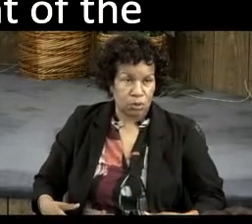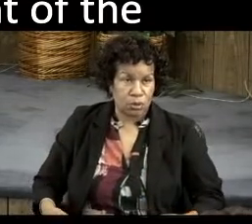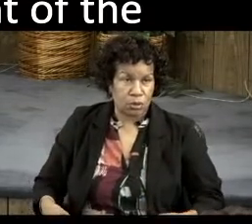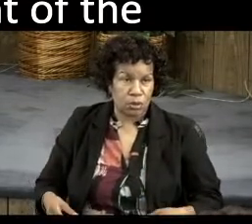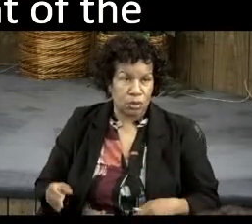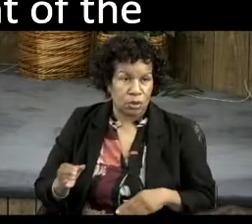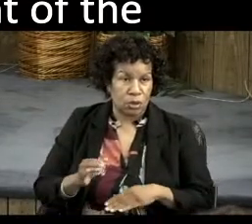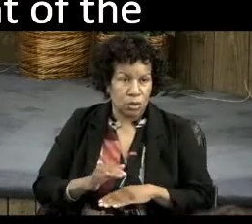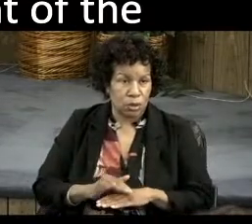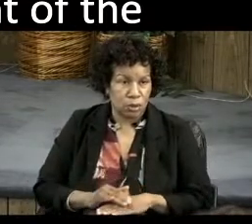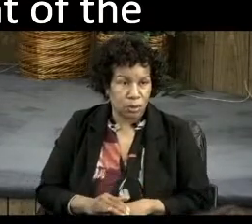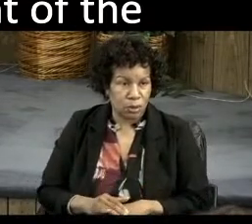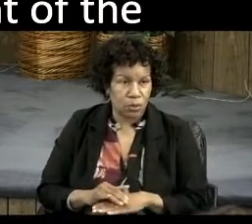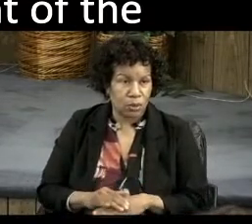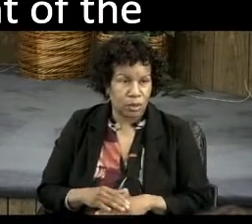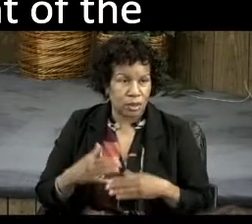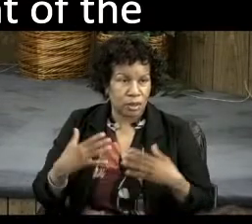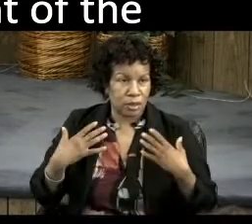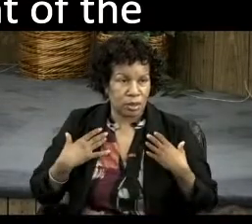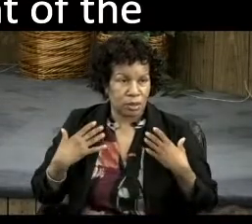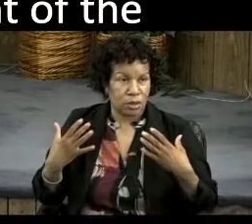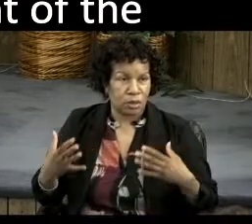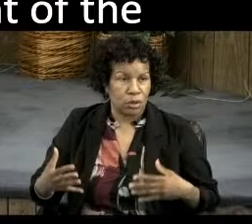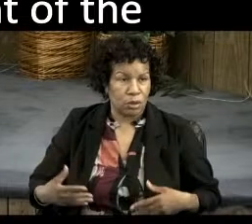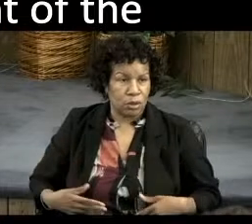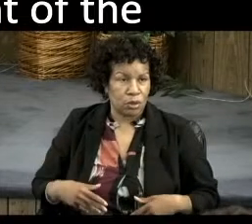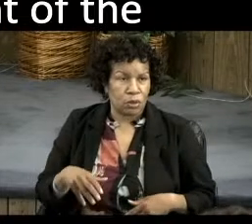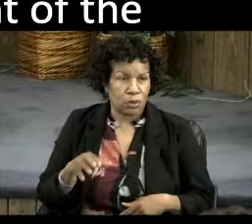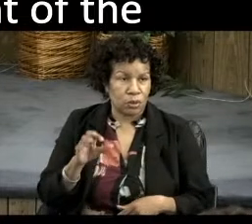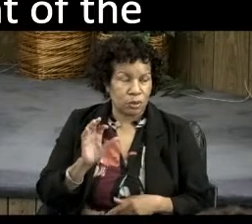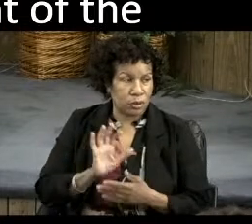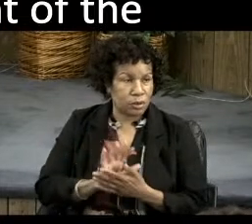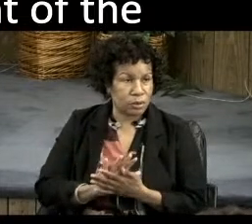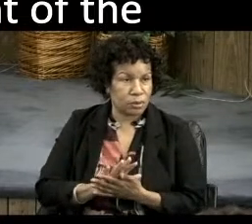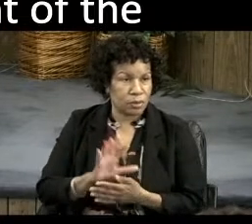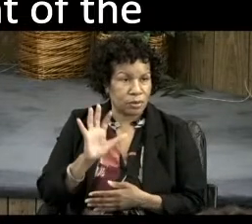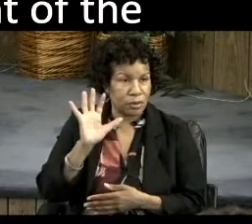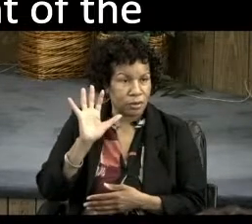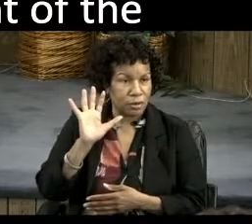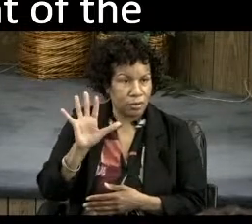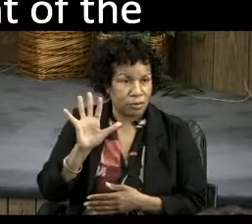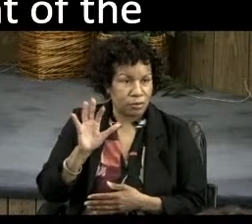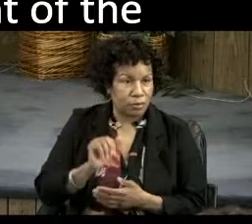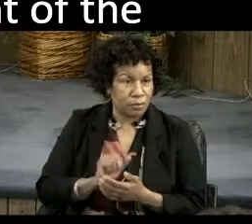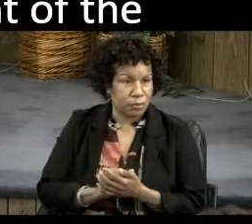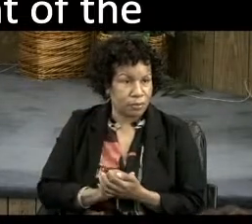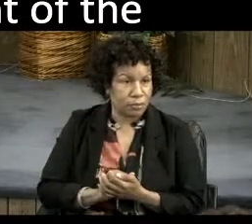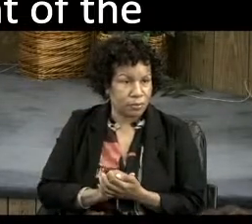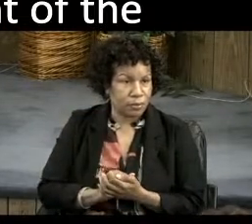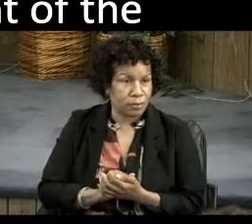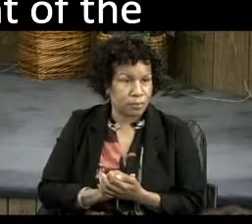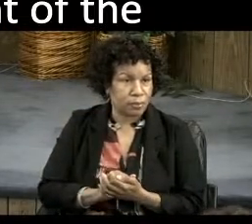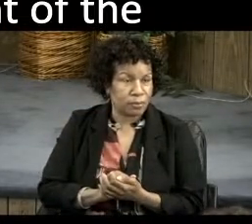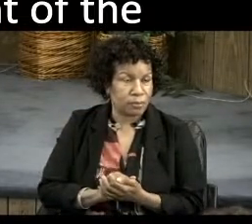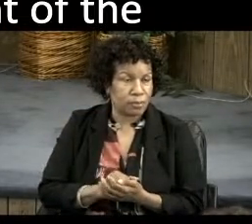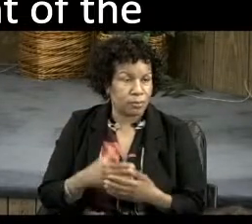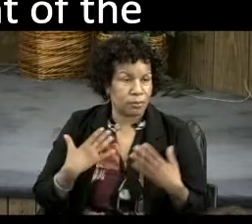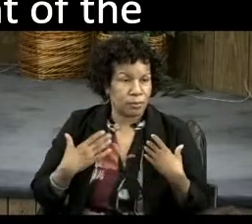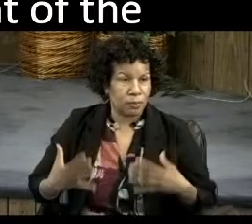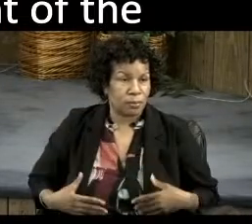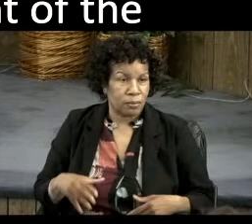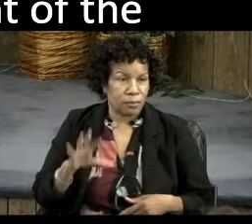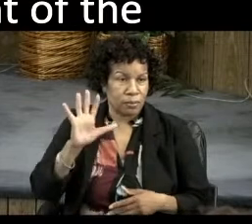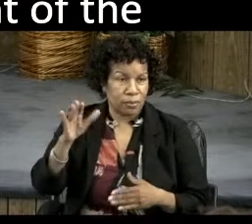coat of mail. A coat of mail is 125 pounds. I'm impressed, right? And the weight of the coat